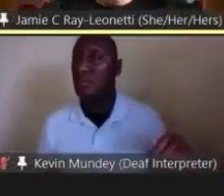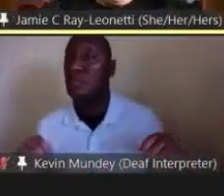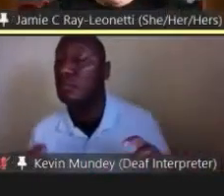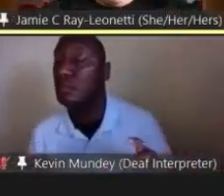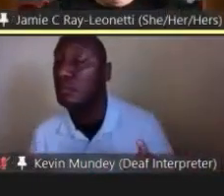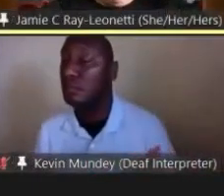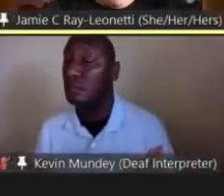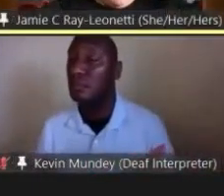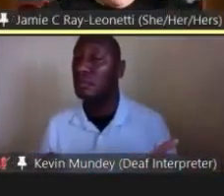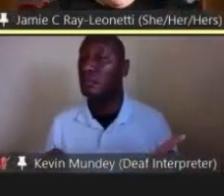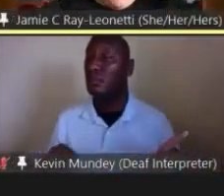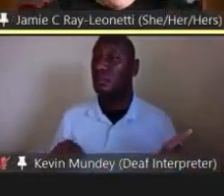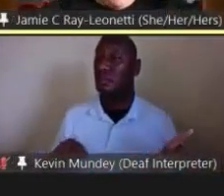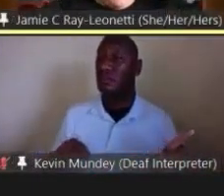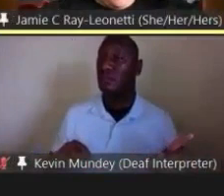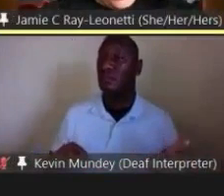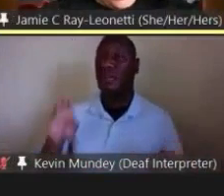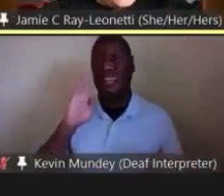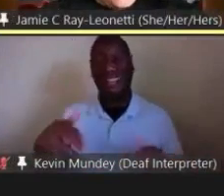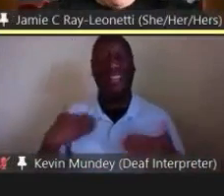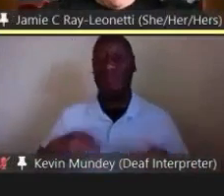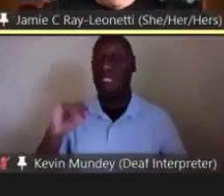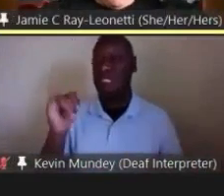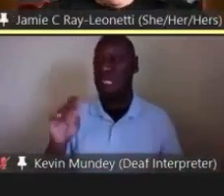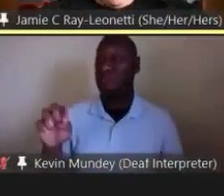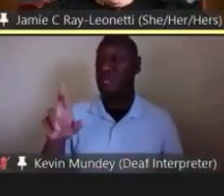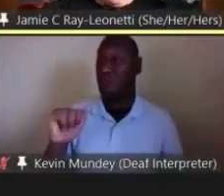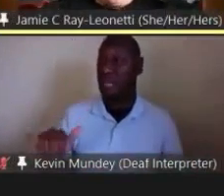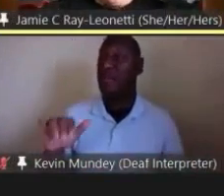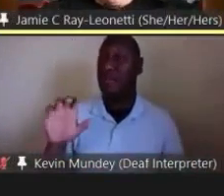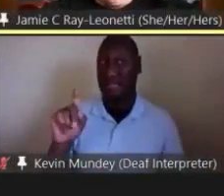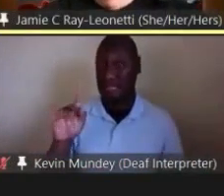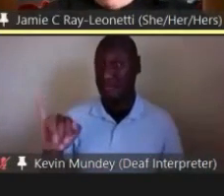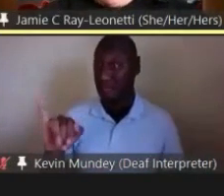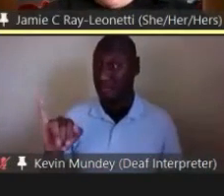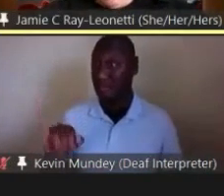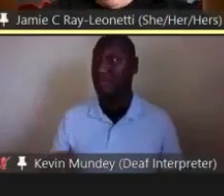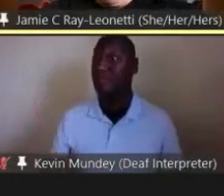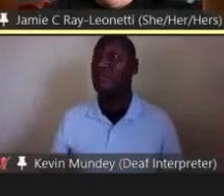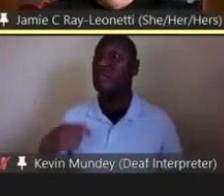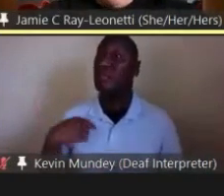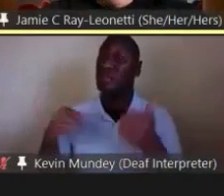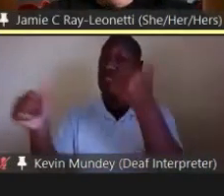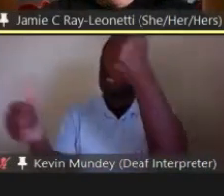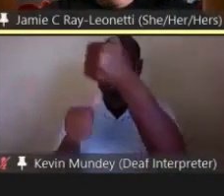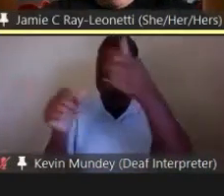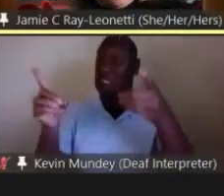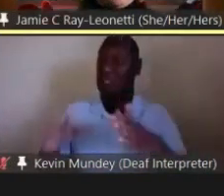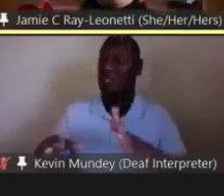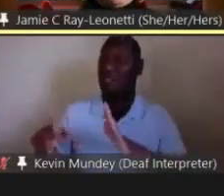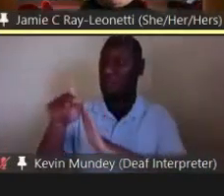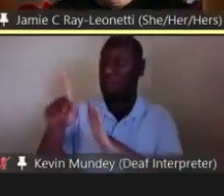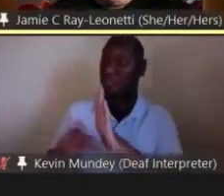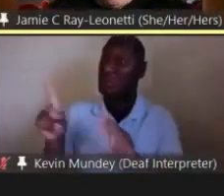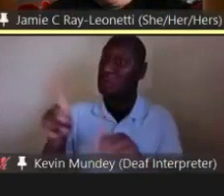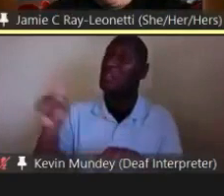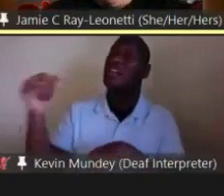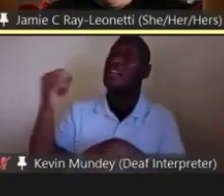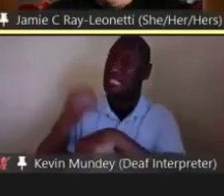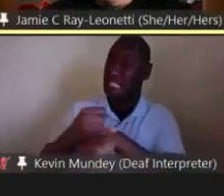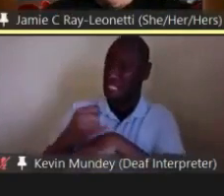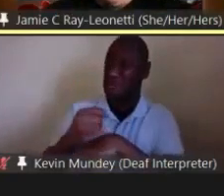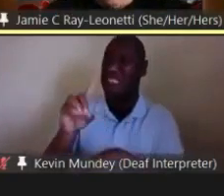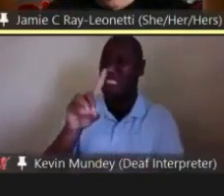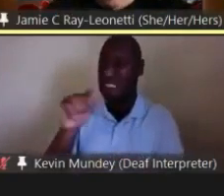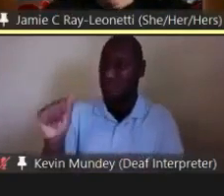My name is Jamie Ray Leonetti, and I am the Associate Director of Policy at the Institute on Disabilities at